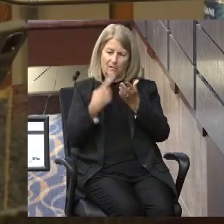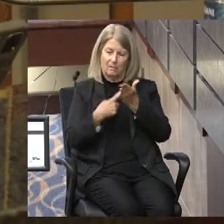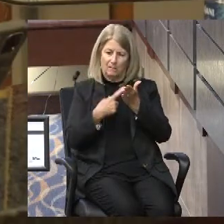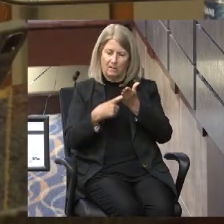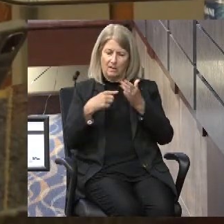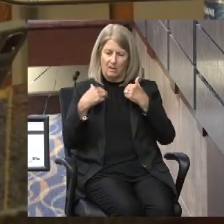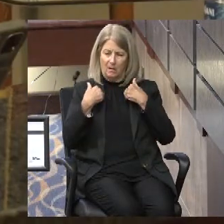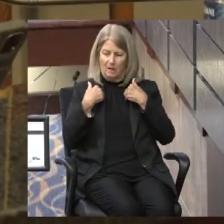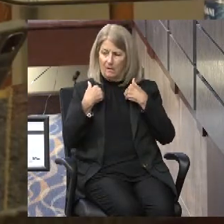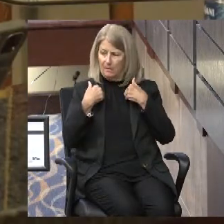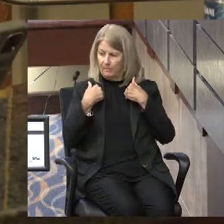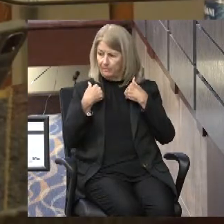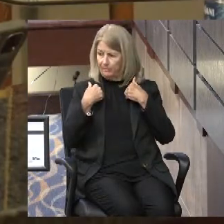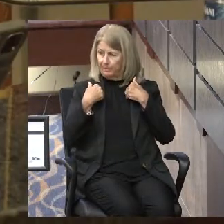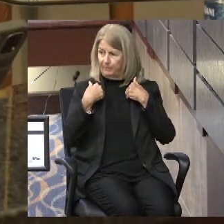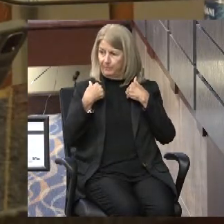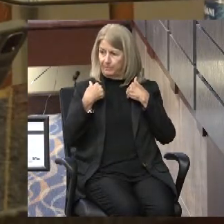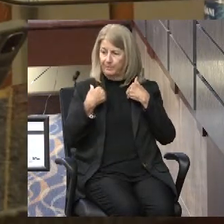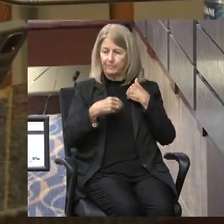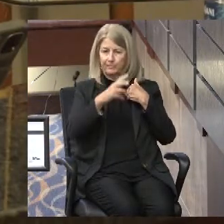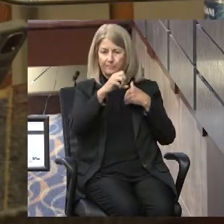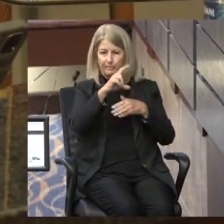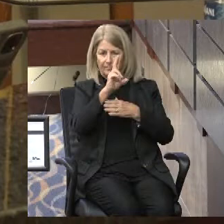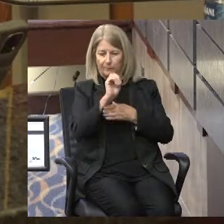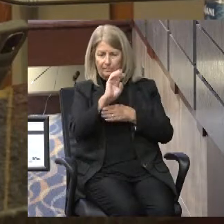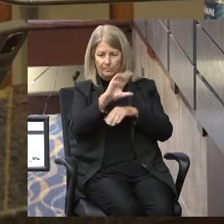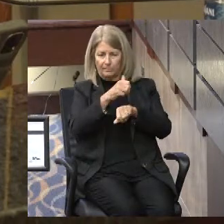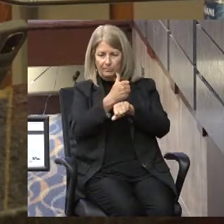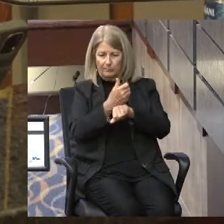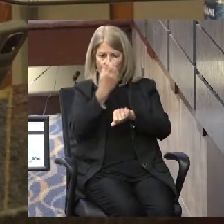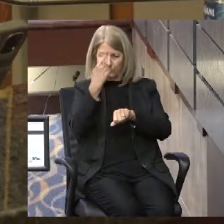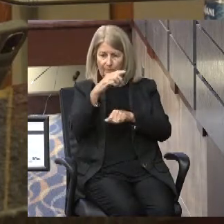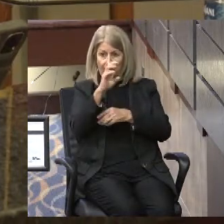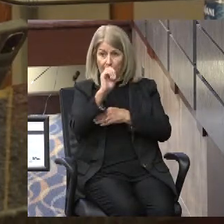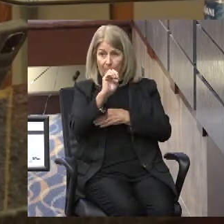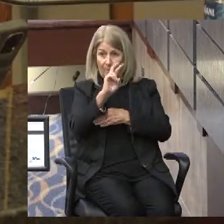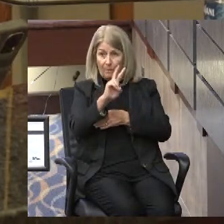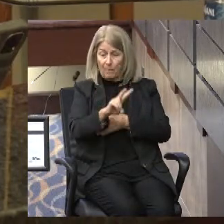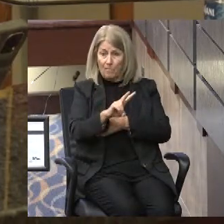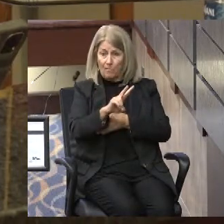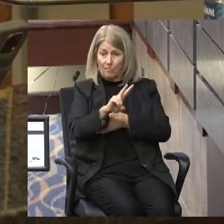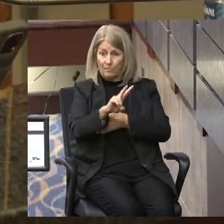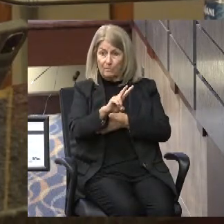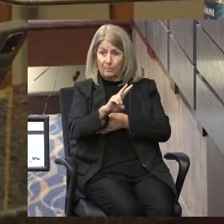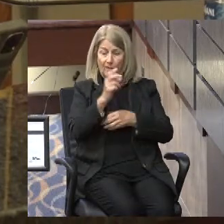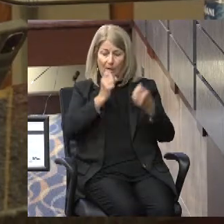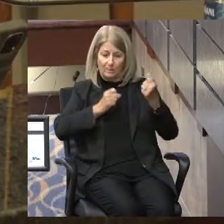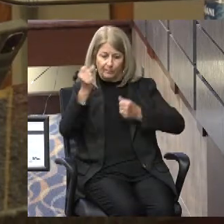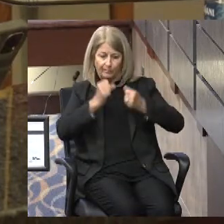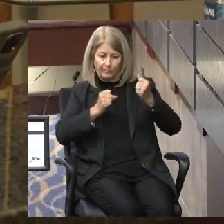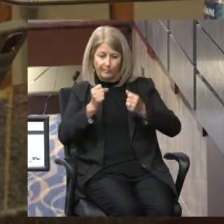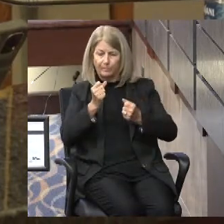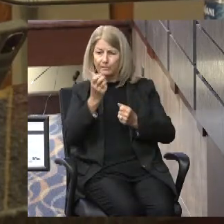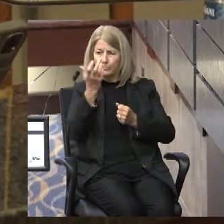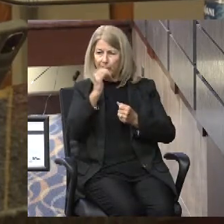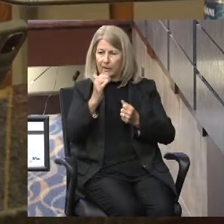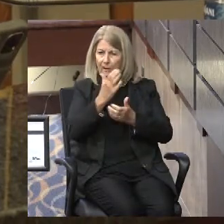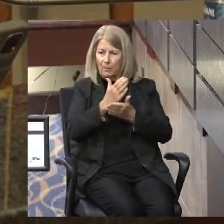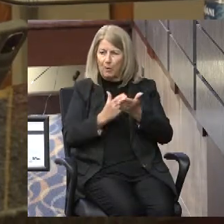have the wiring set up for EV vehicles at any of the different components of this project?